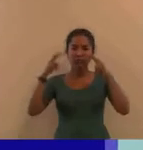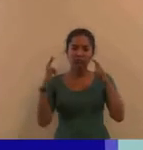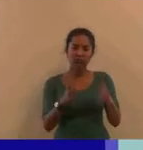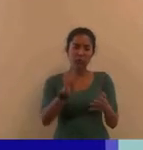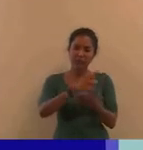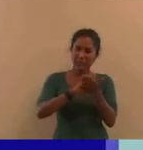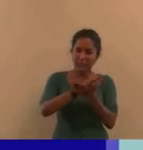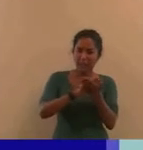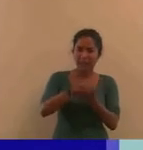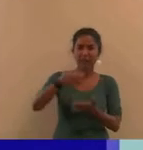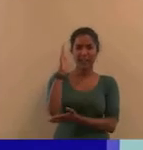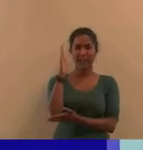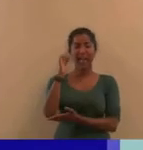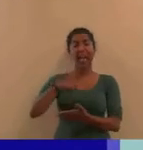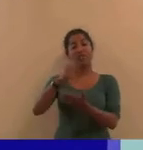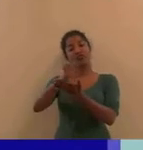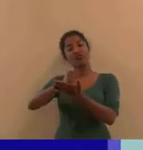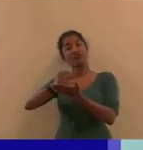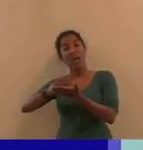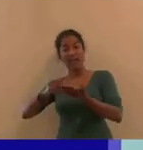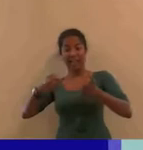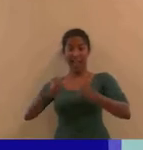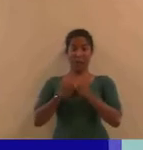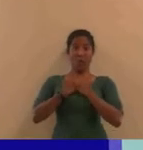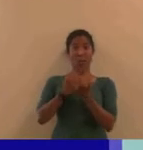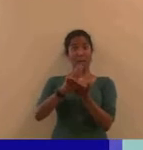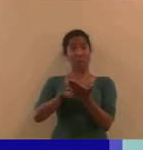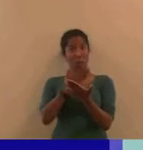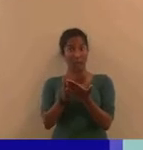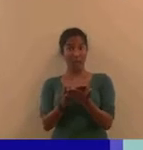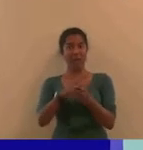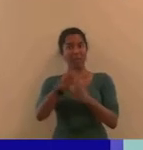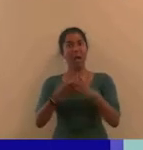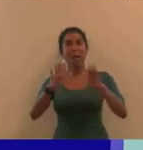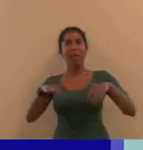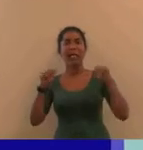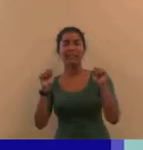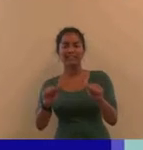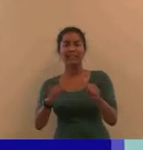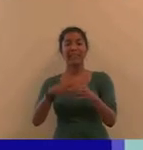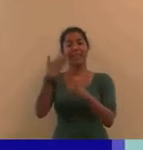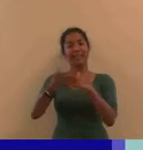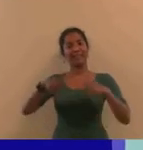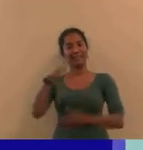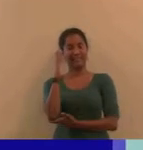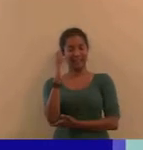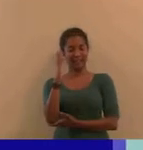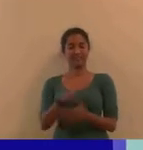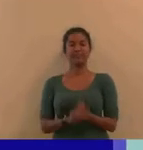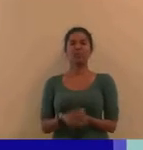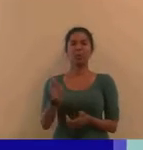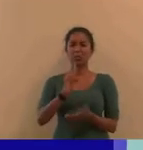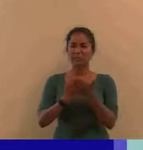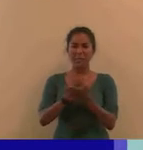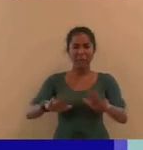poem on a blessing by the end of this lesson. So what does blessing mean? What predictions can